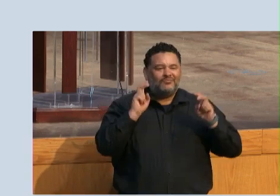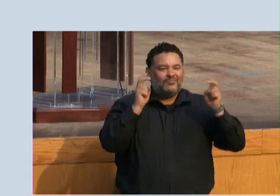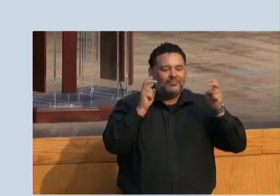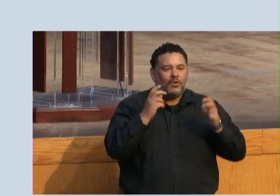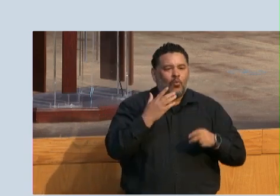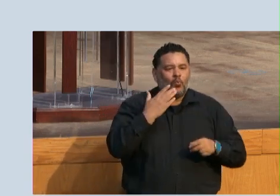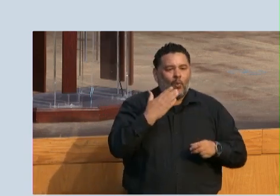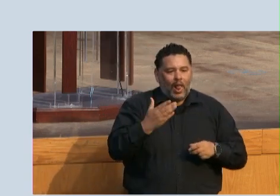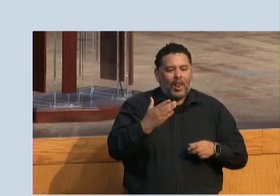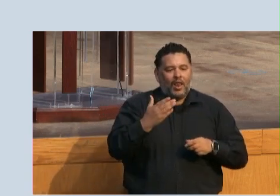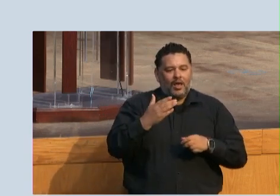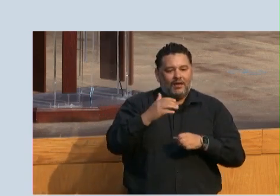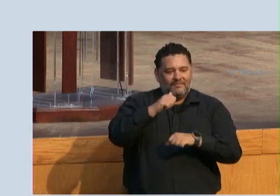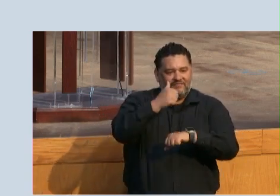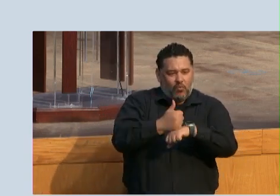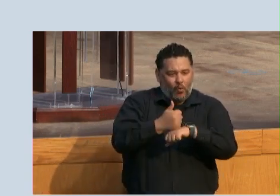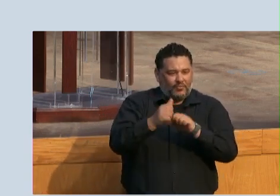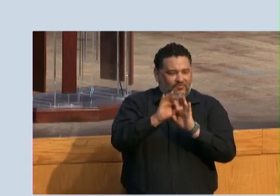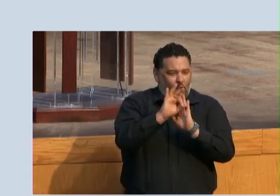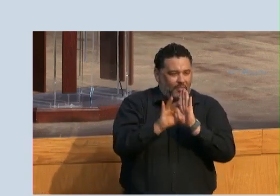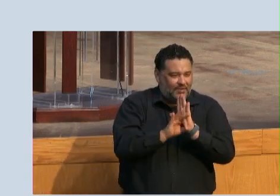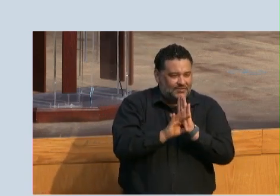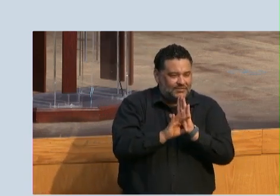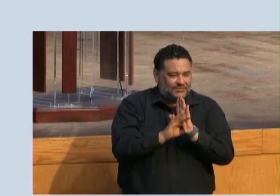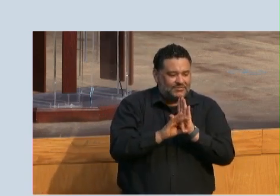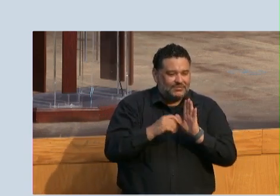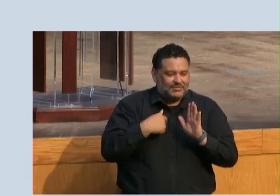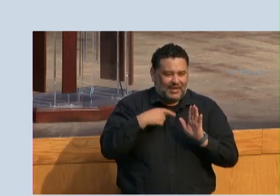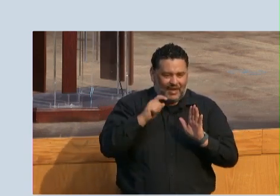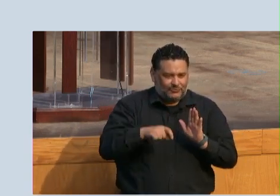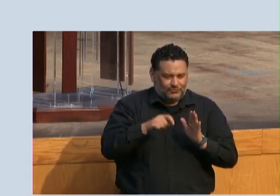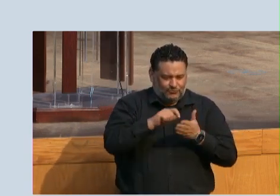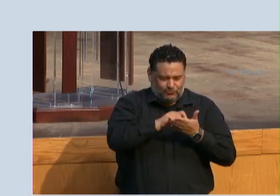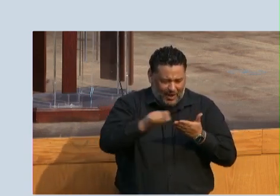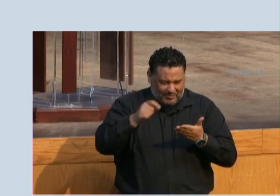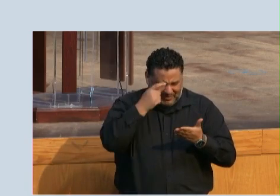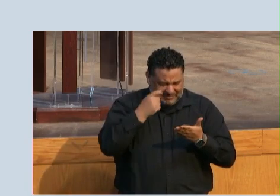well-formed formulas. I had to write that down because that just sounds so repetitive.